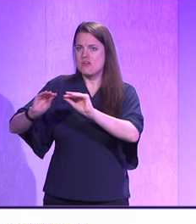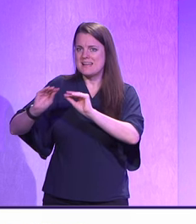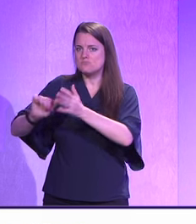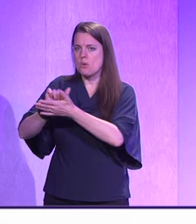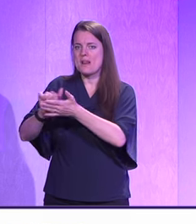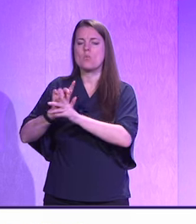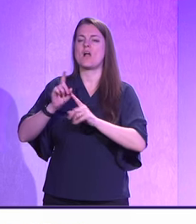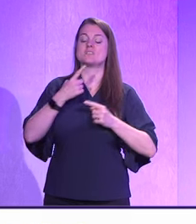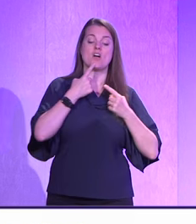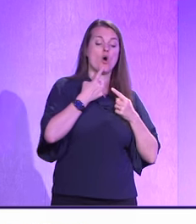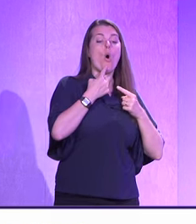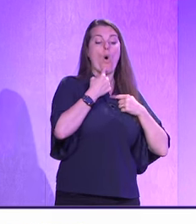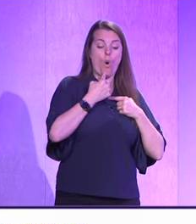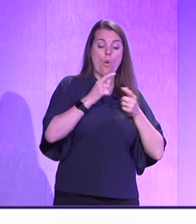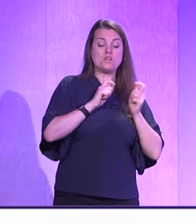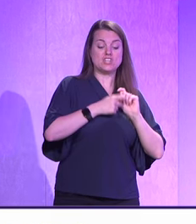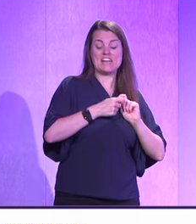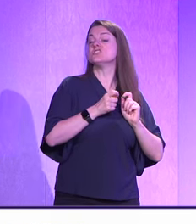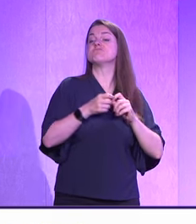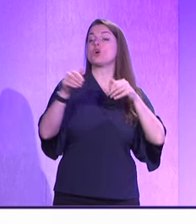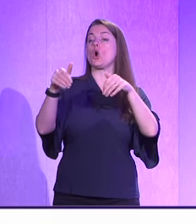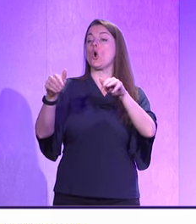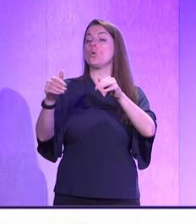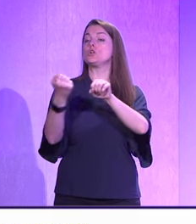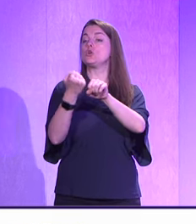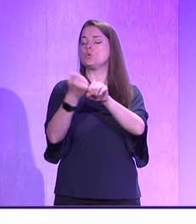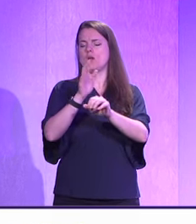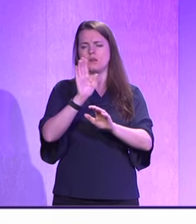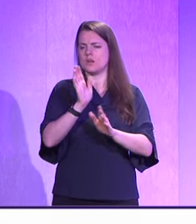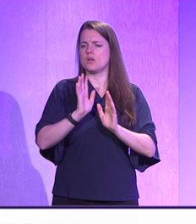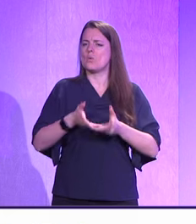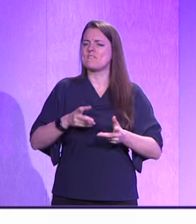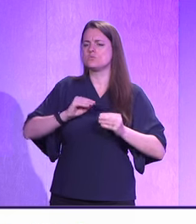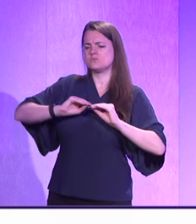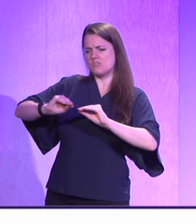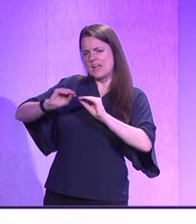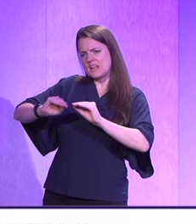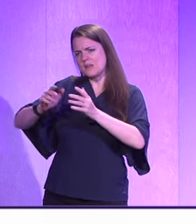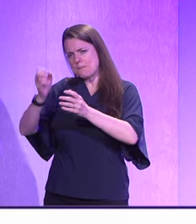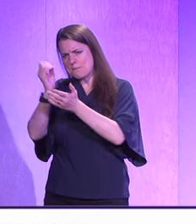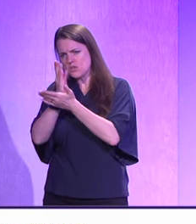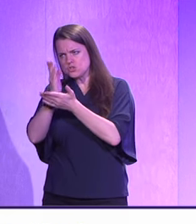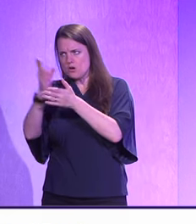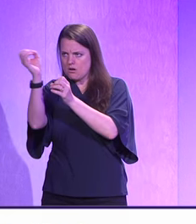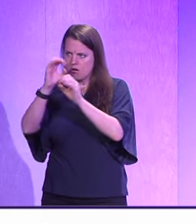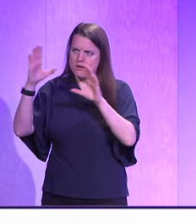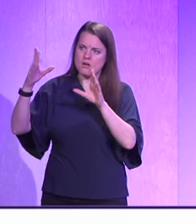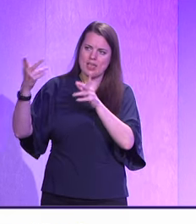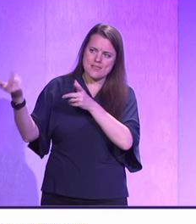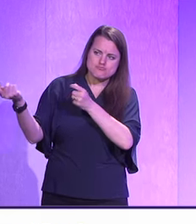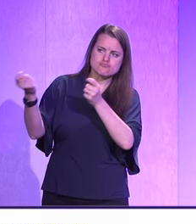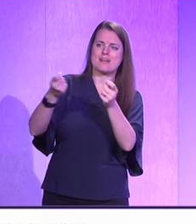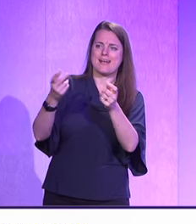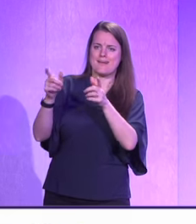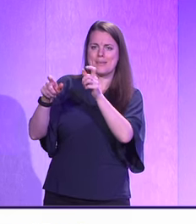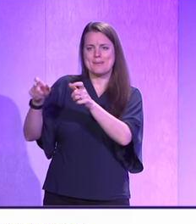just get it. There's some of this stuff requires like a bit of a shift or potentially a big shift in the ways